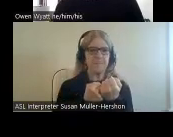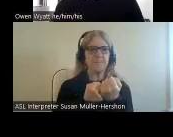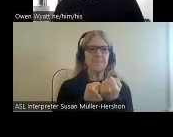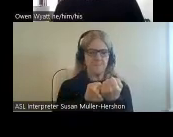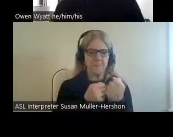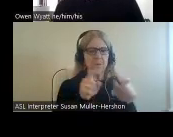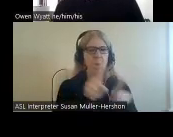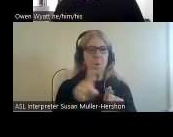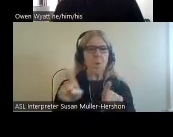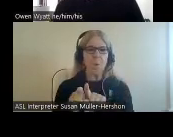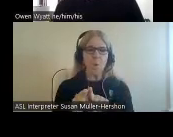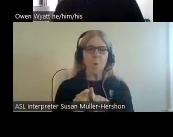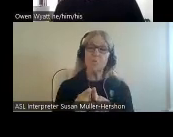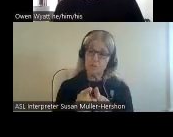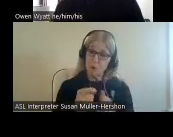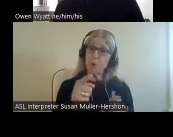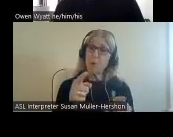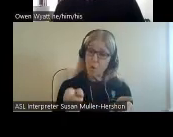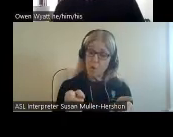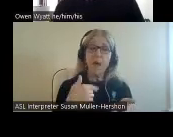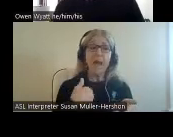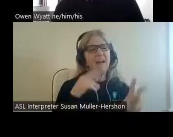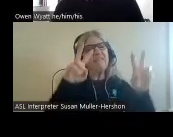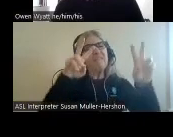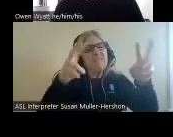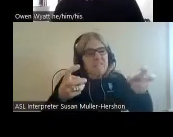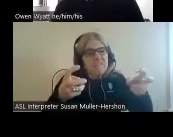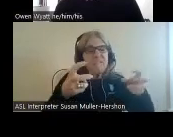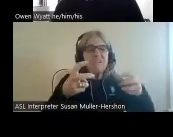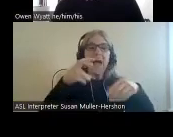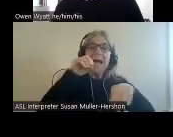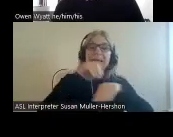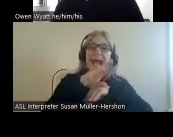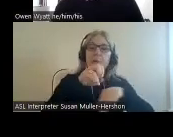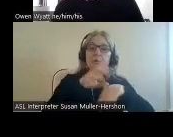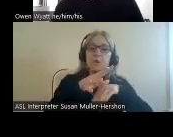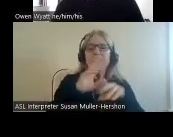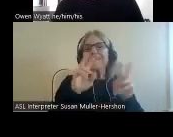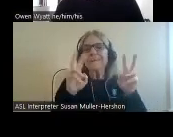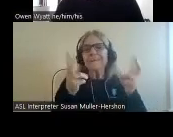We also have counselors on call for more intense